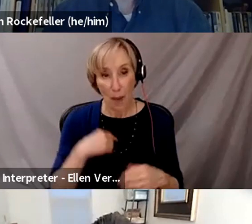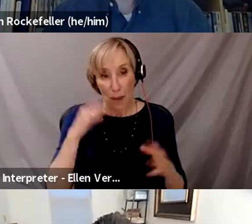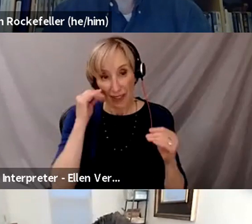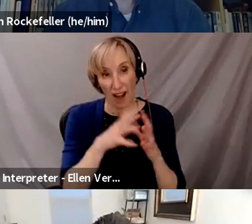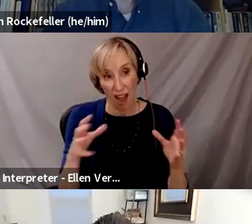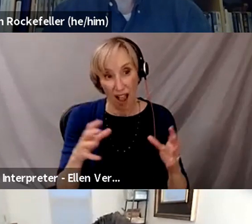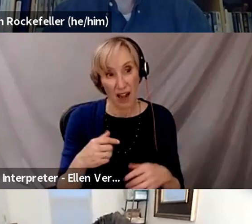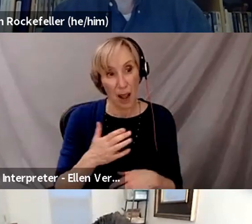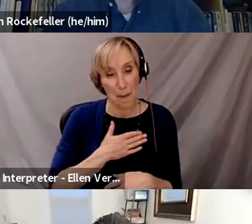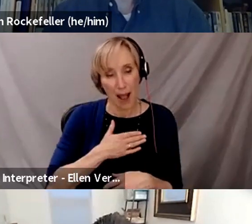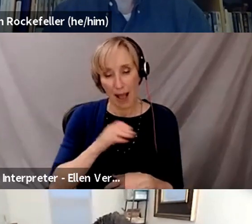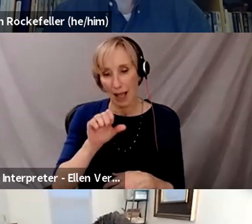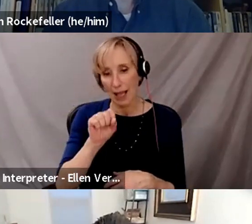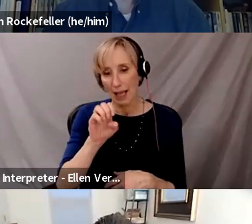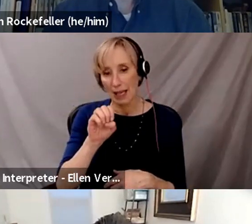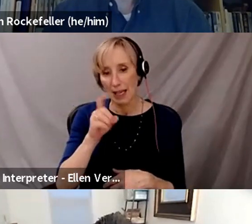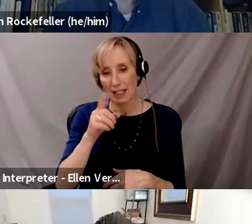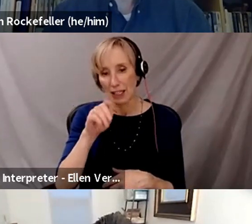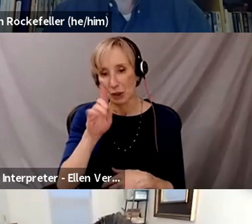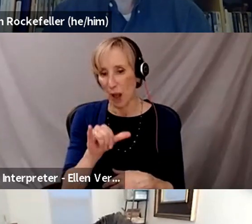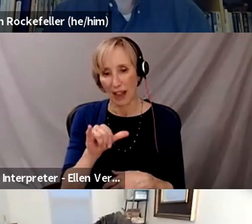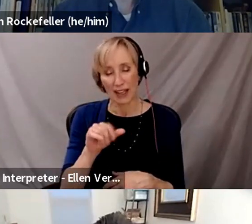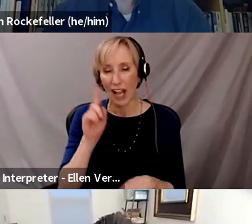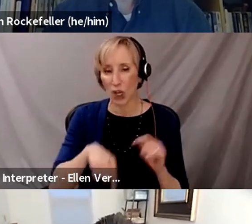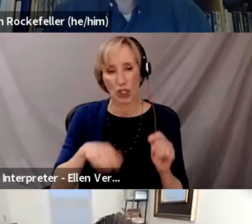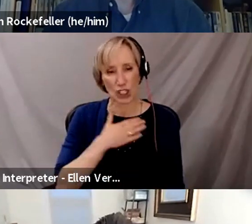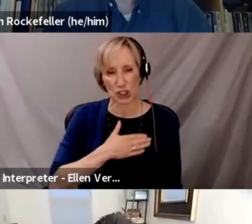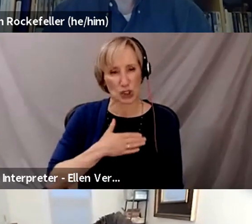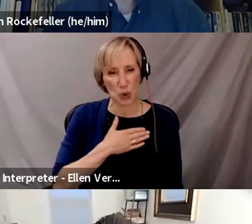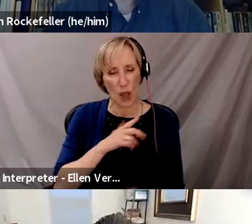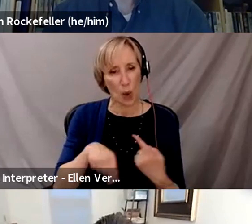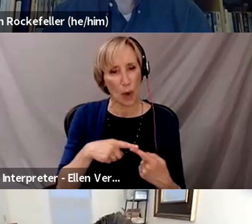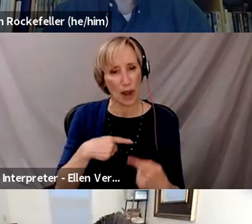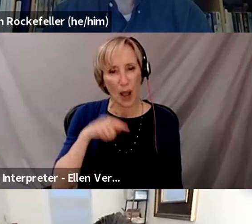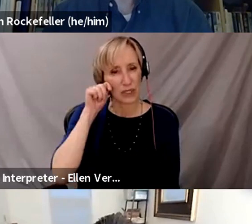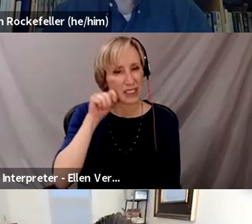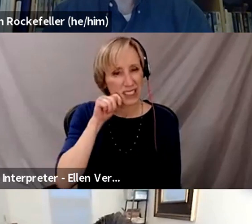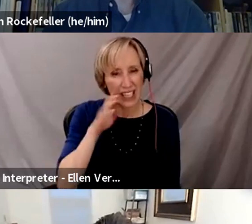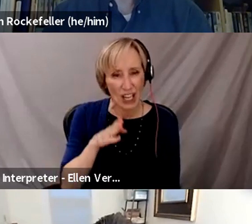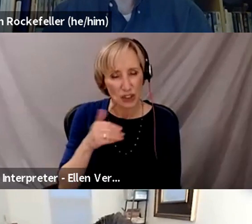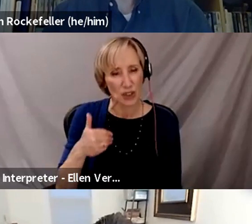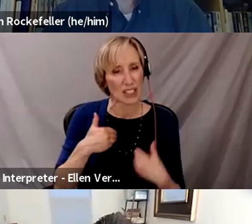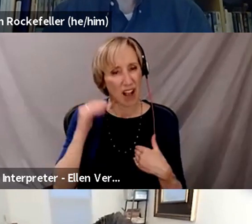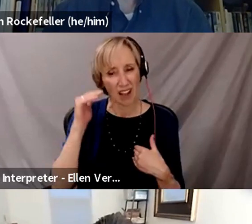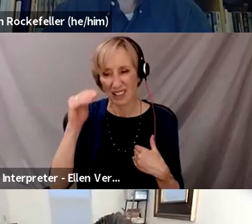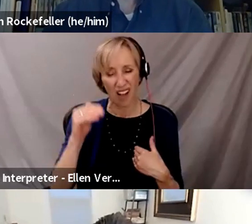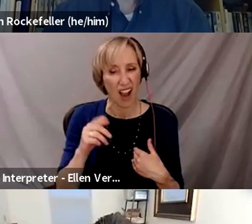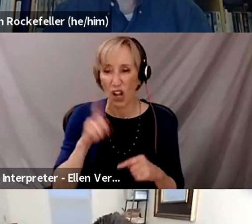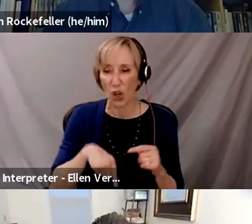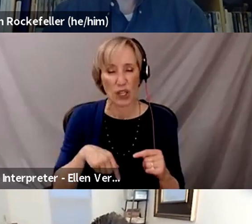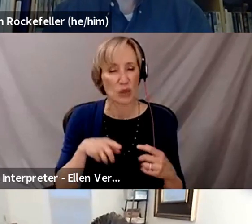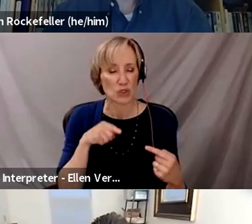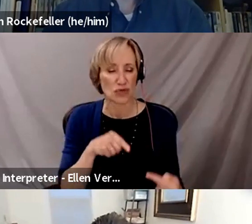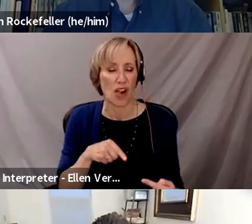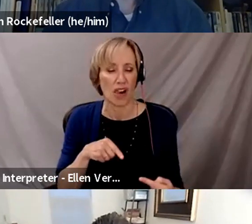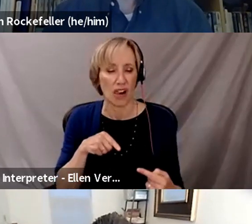enjoy my sexuality, when I was a teenager, when I was a young adult, and even so much of my